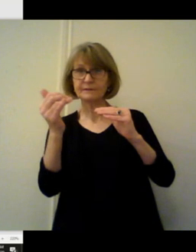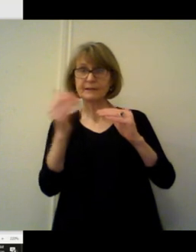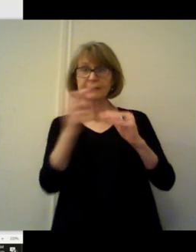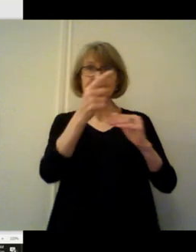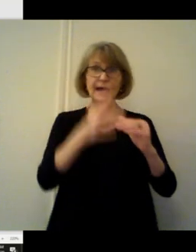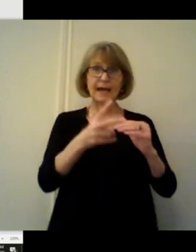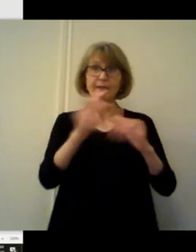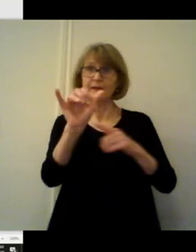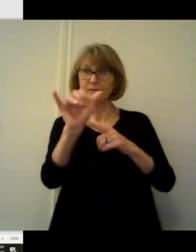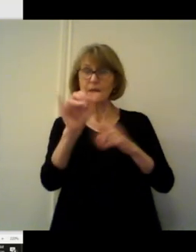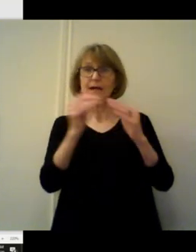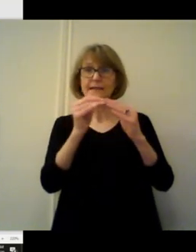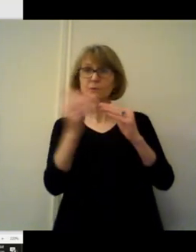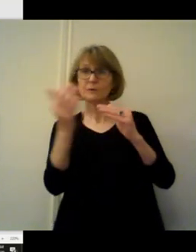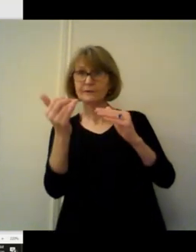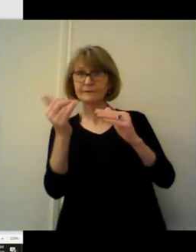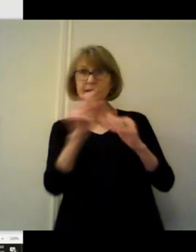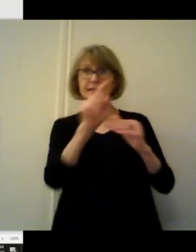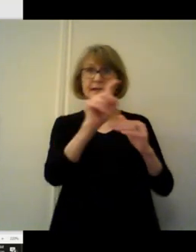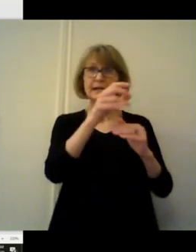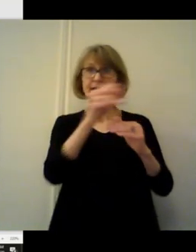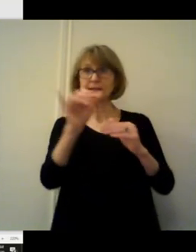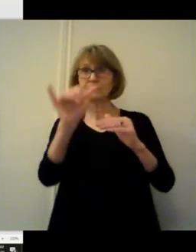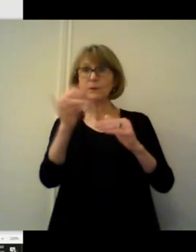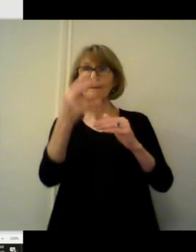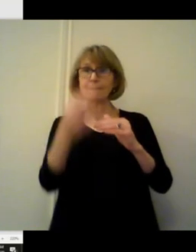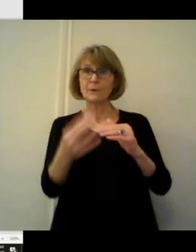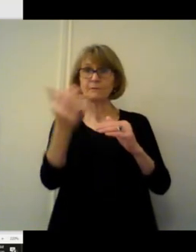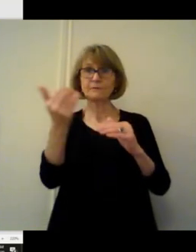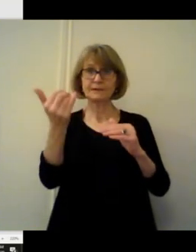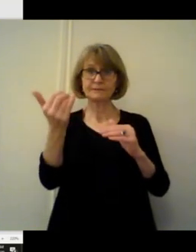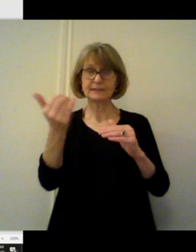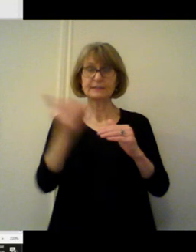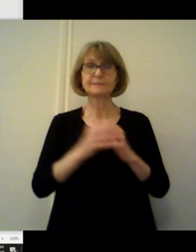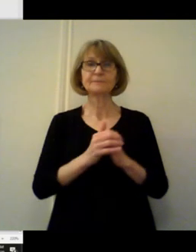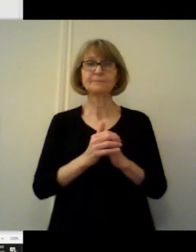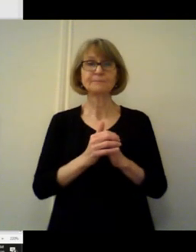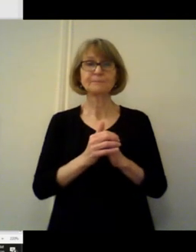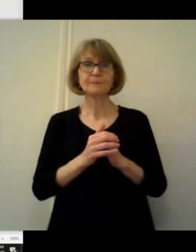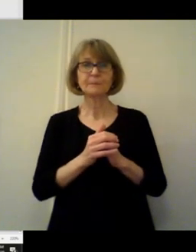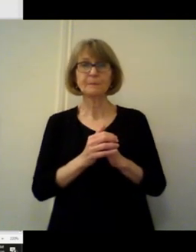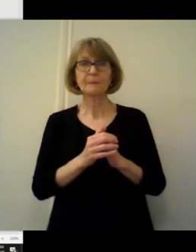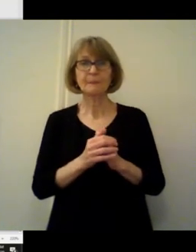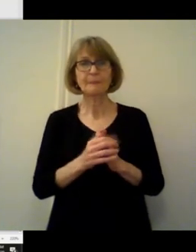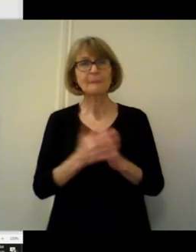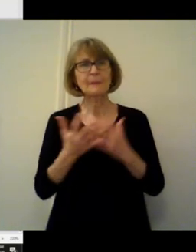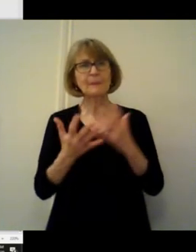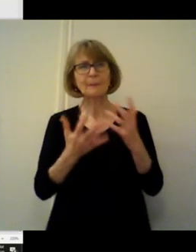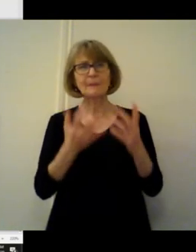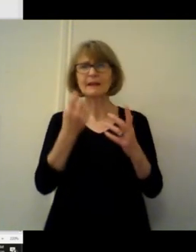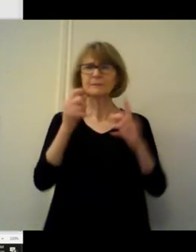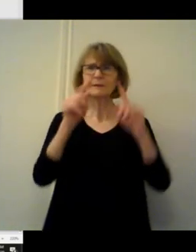15. Therefore, x and y are both 15. X and y are both 15. Now take a look at this one. Here we kind of have a